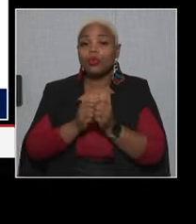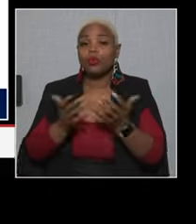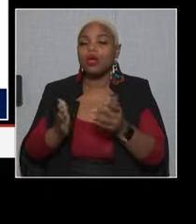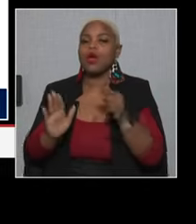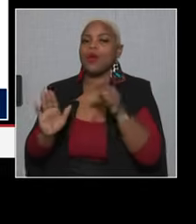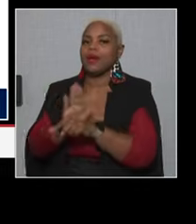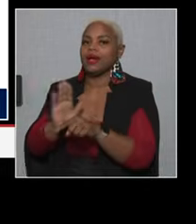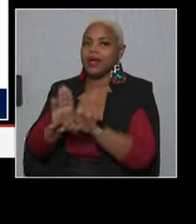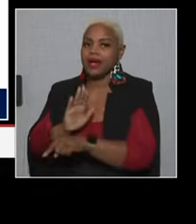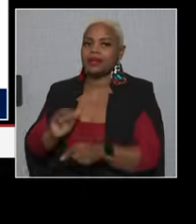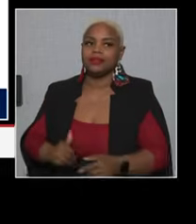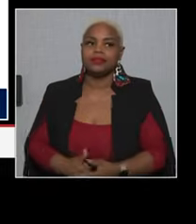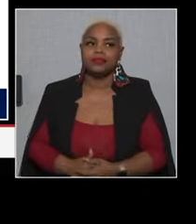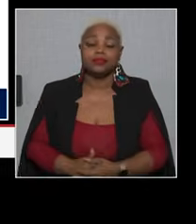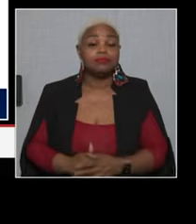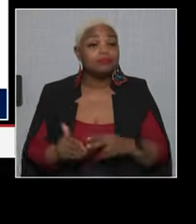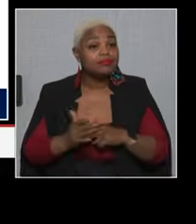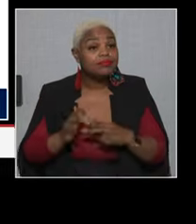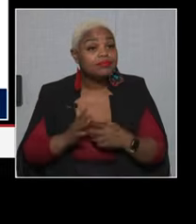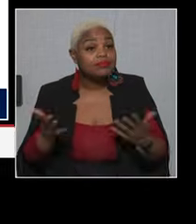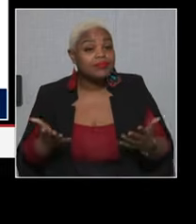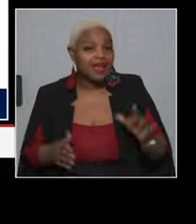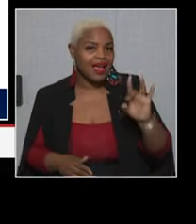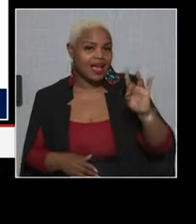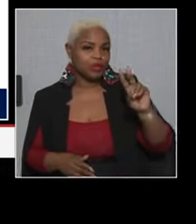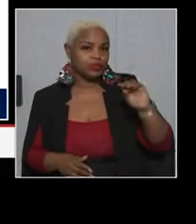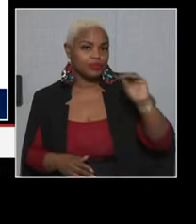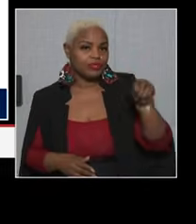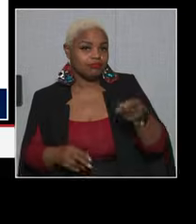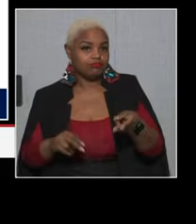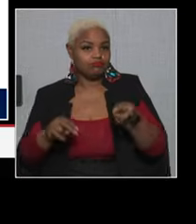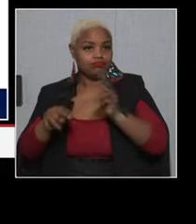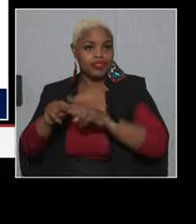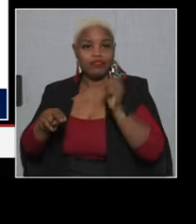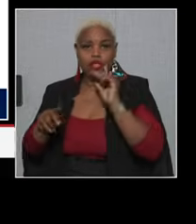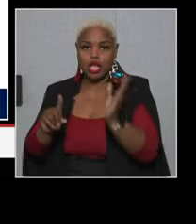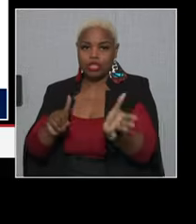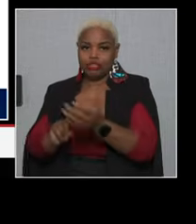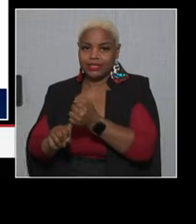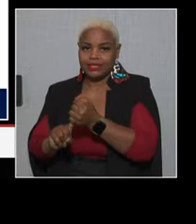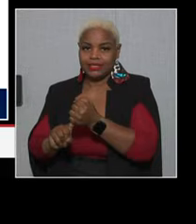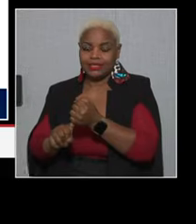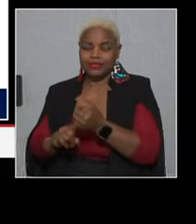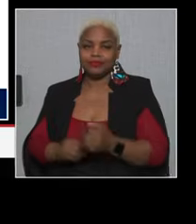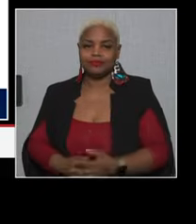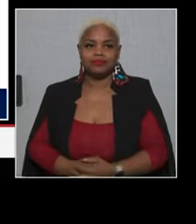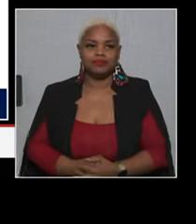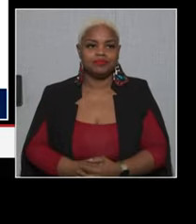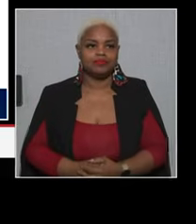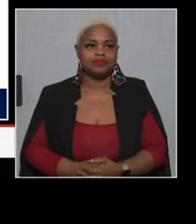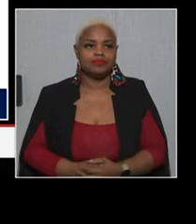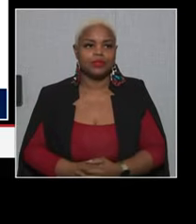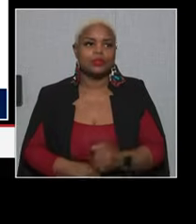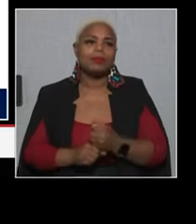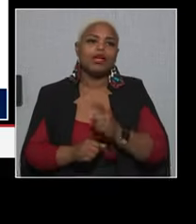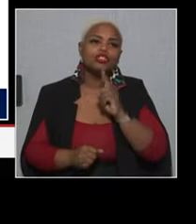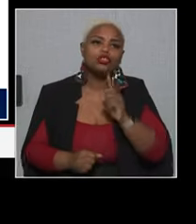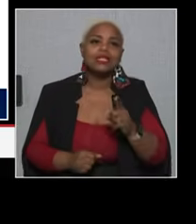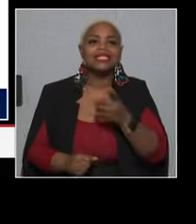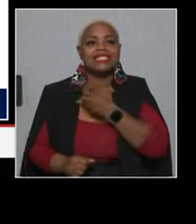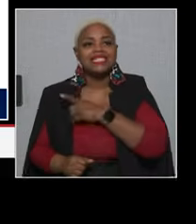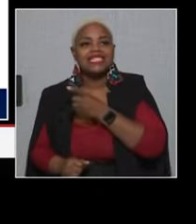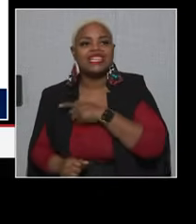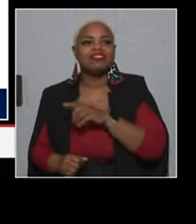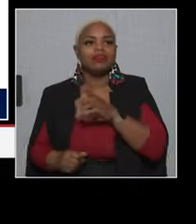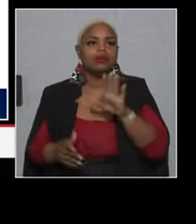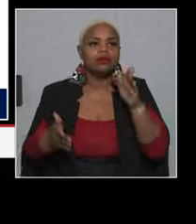Our homicide detectives are the best in the business. In addition to their expertise, we are working very closely